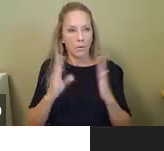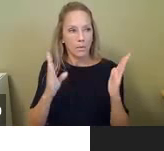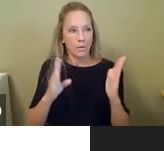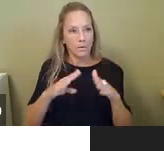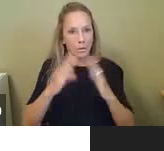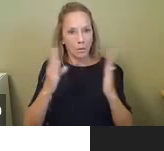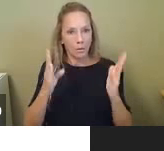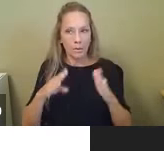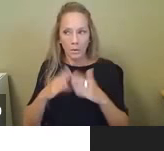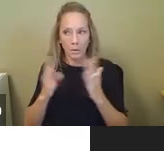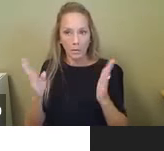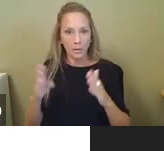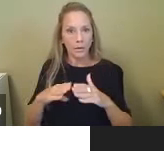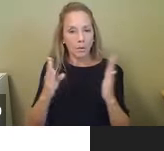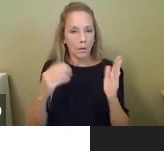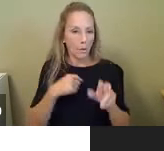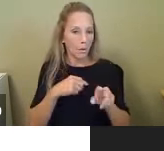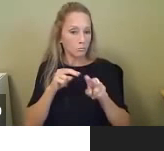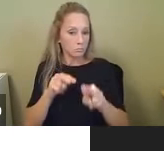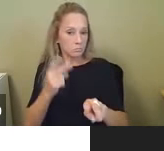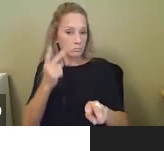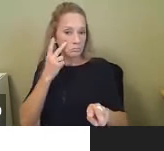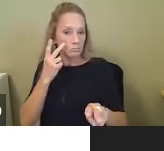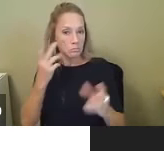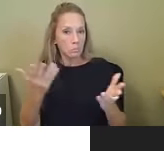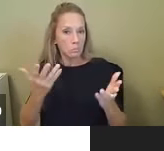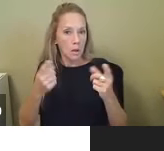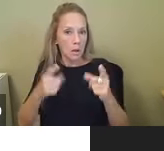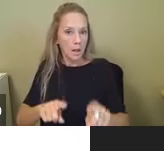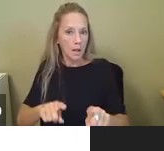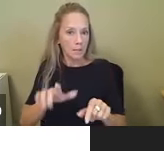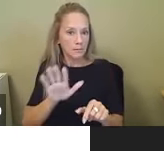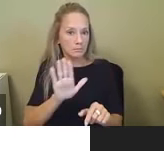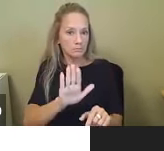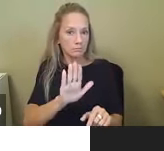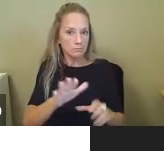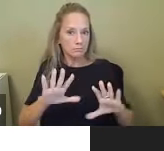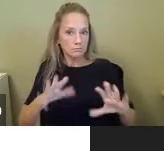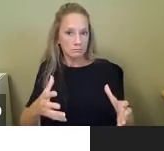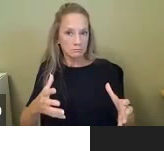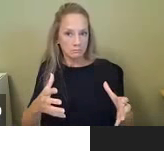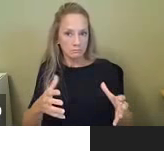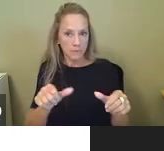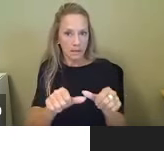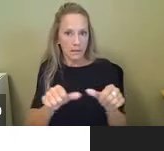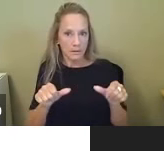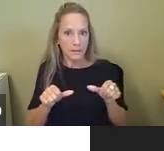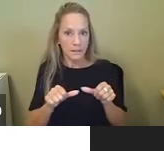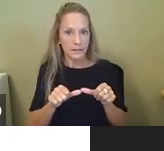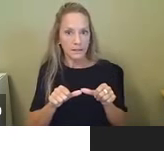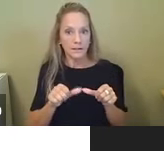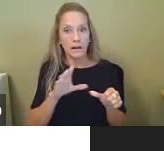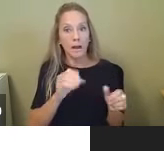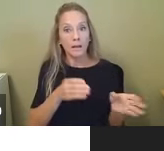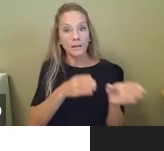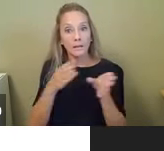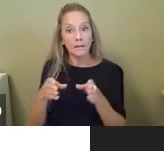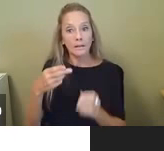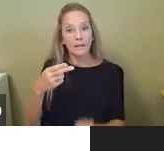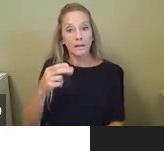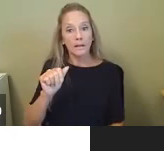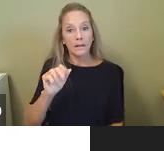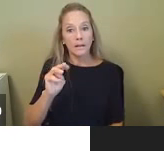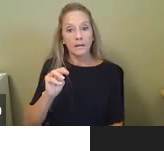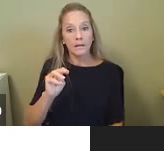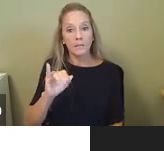and so we'll have to see what happens with them. Also notable, Hamilton, which is probably